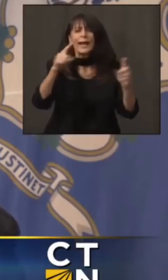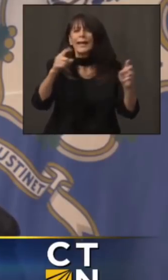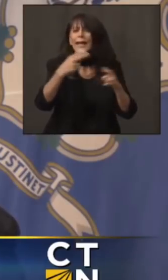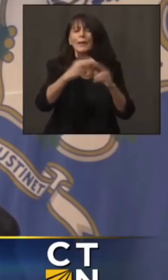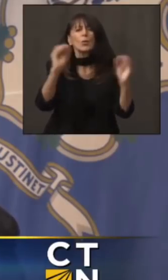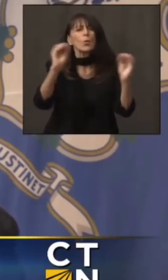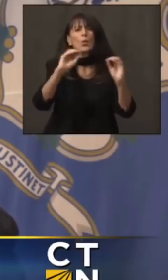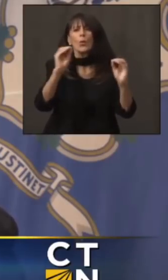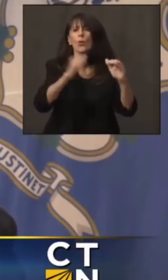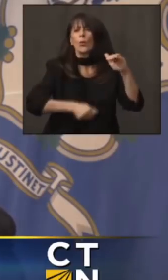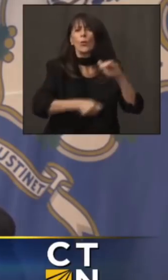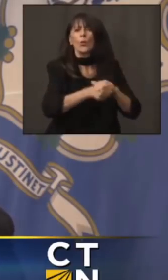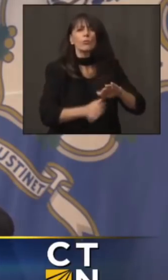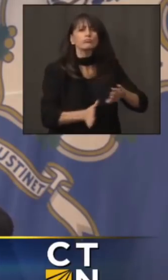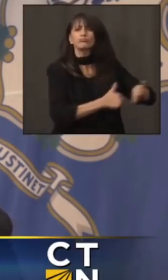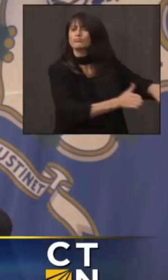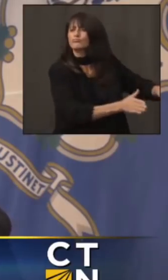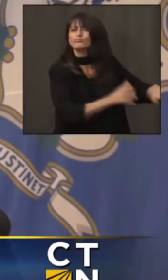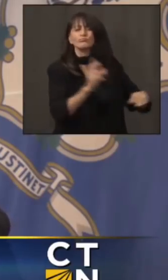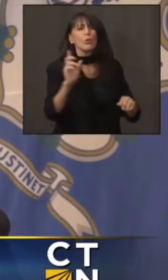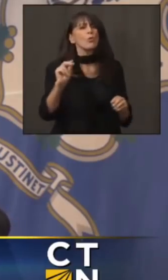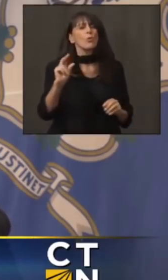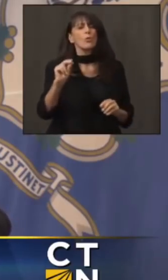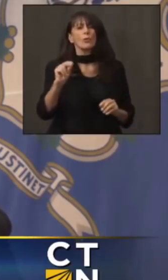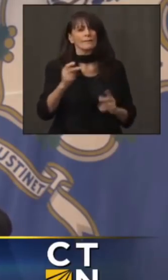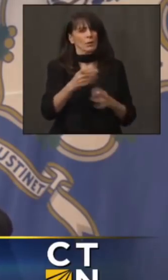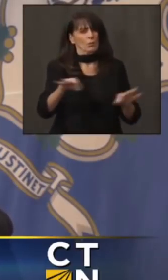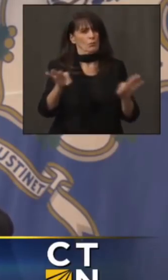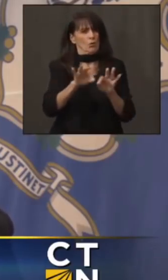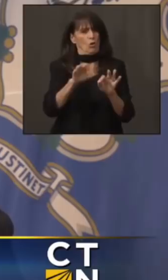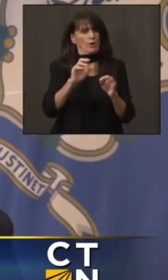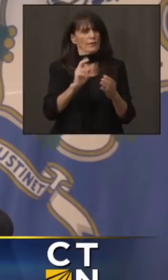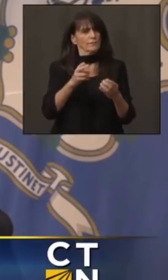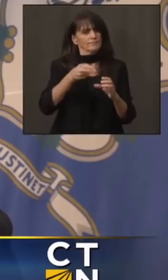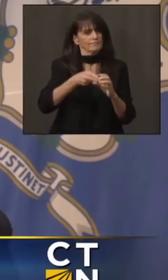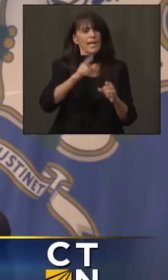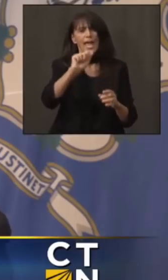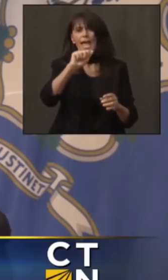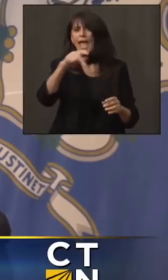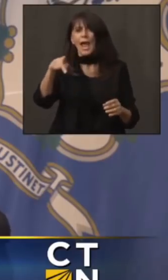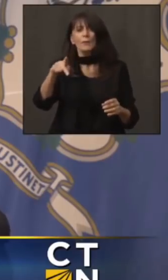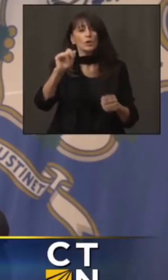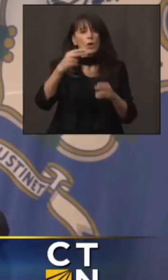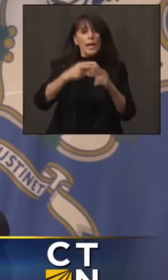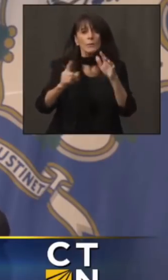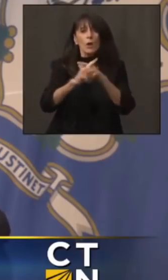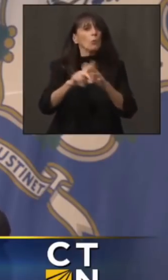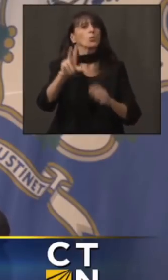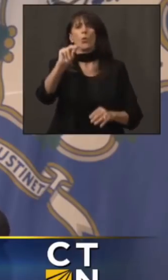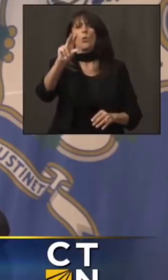names do not go anywhere, and I think that's very important. There's no database on any of this that can be used.